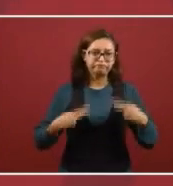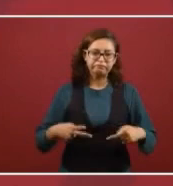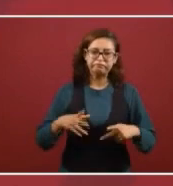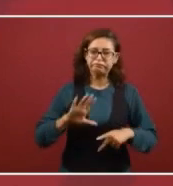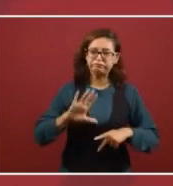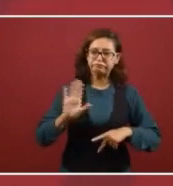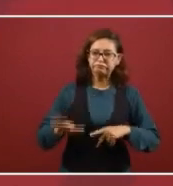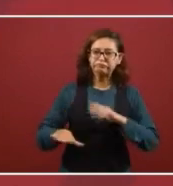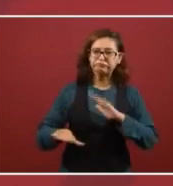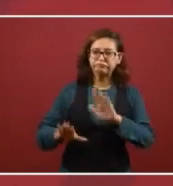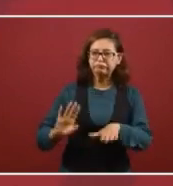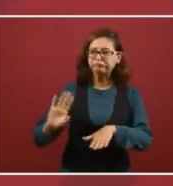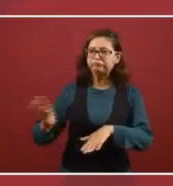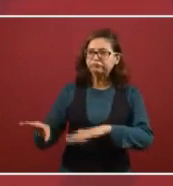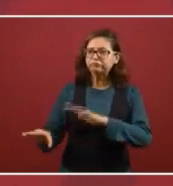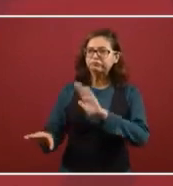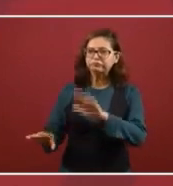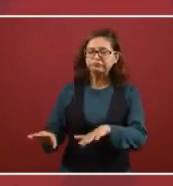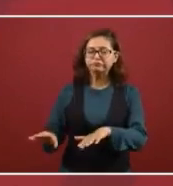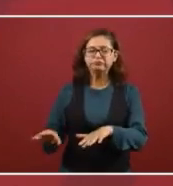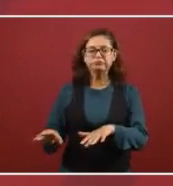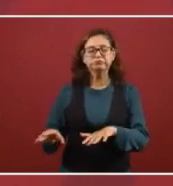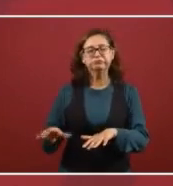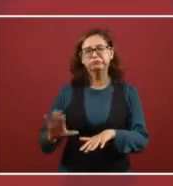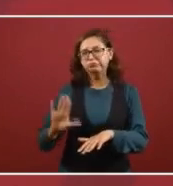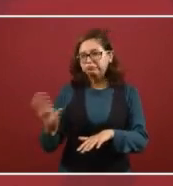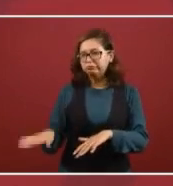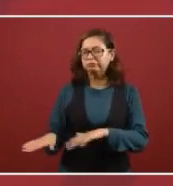with the death of,